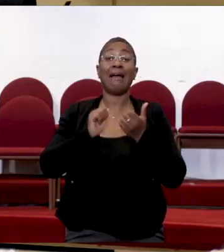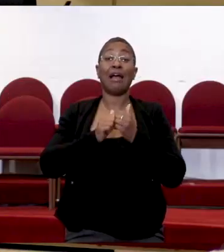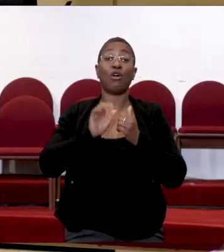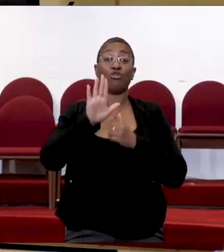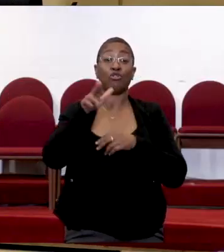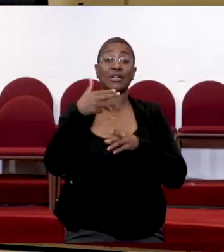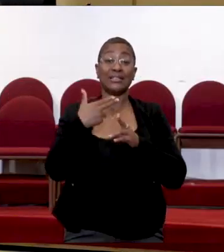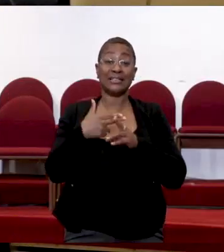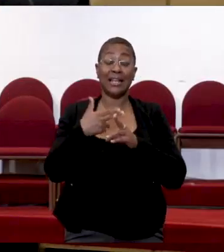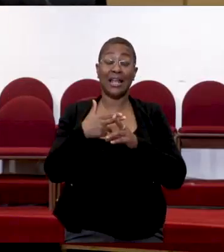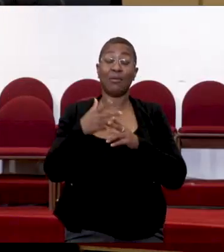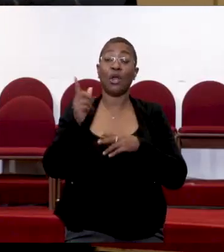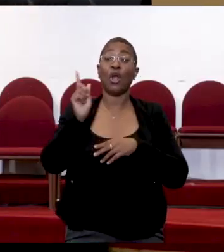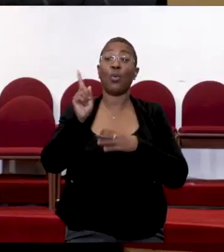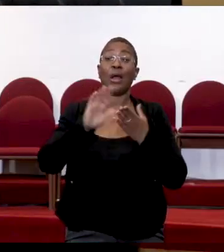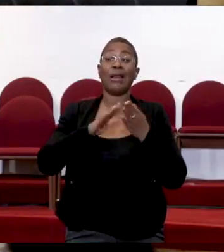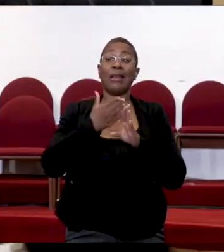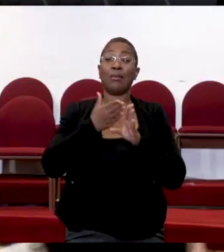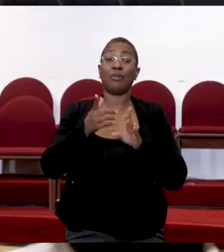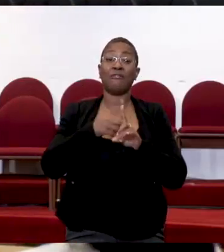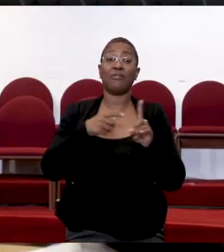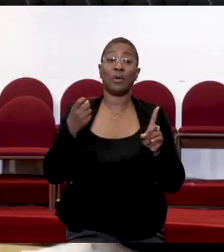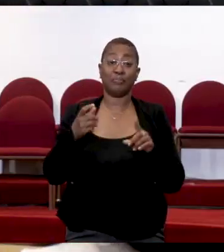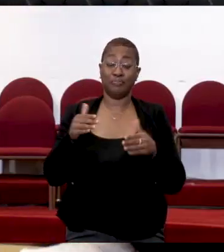what neighborhood you're from. Go ahead.